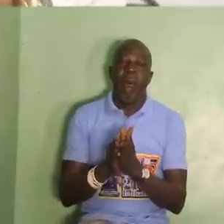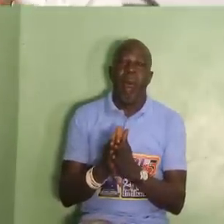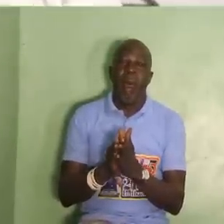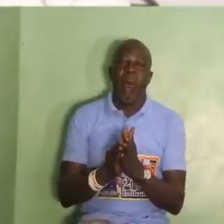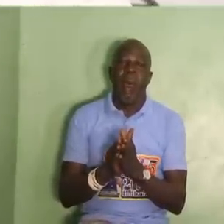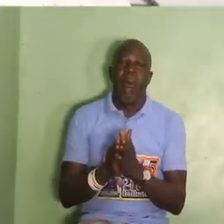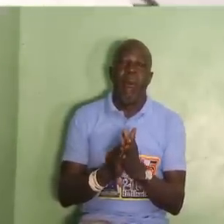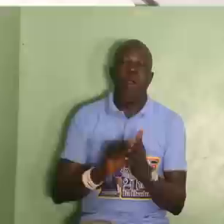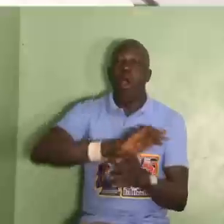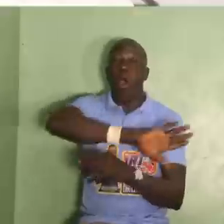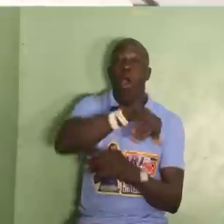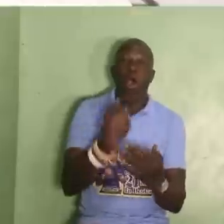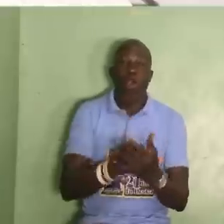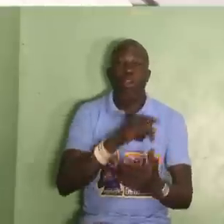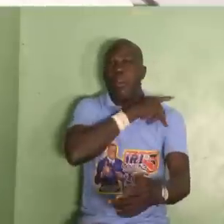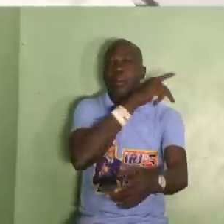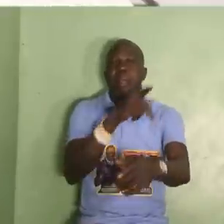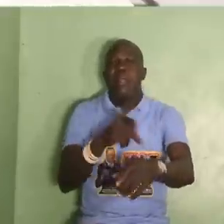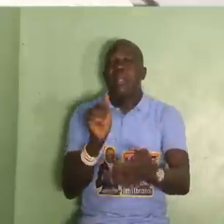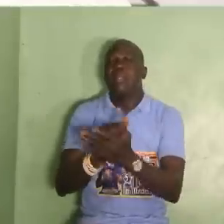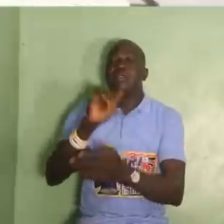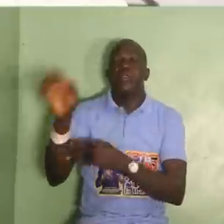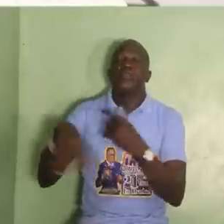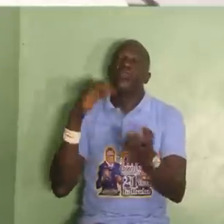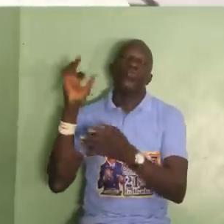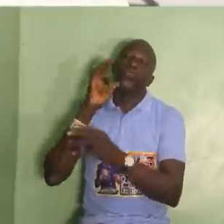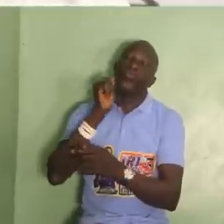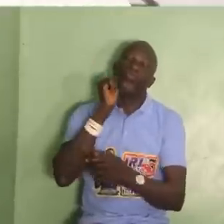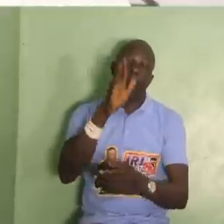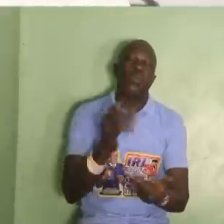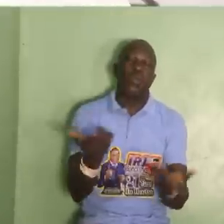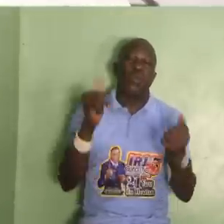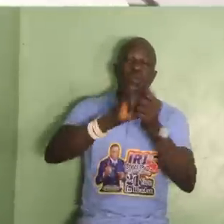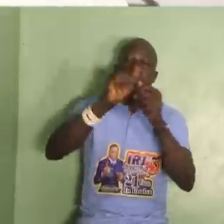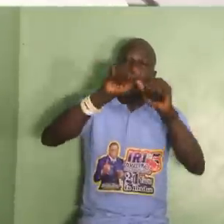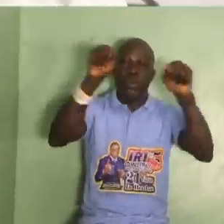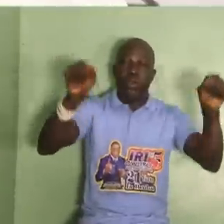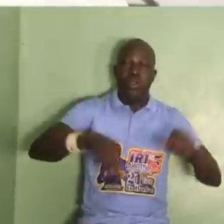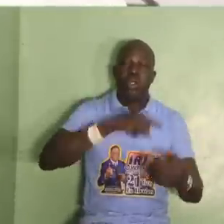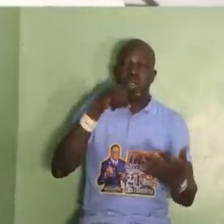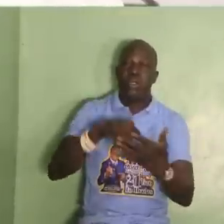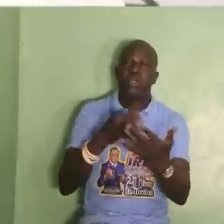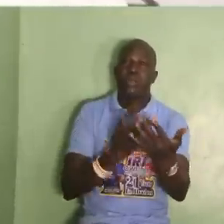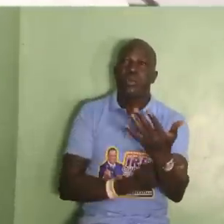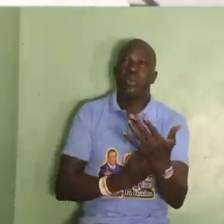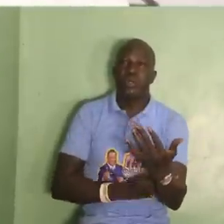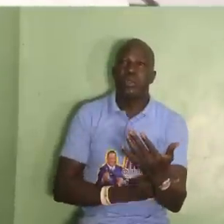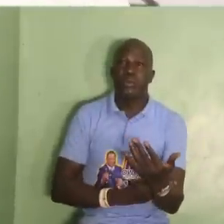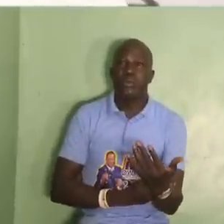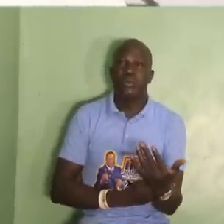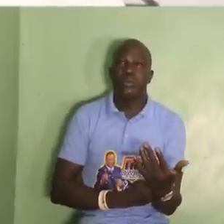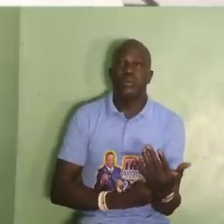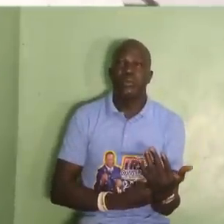Wedding anniversary. Don't serve the education. You are. You are blessing your car. Your name is ceremony.